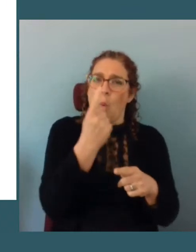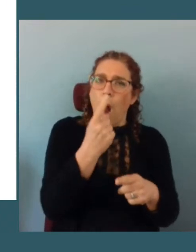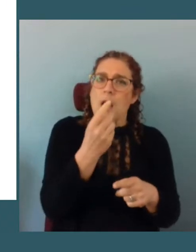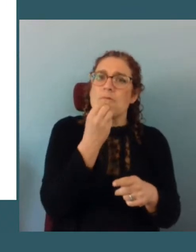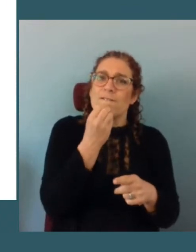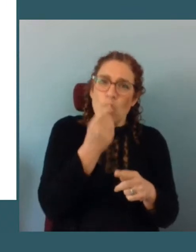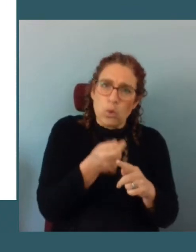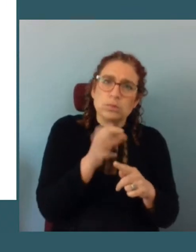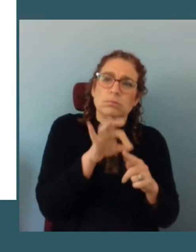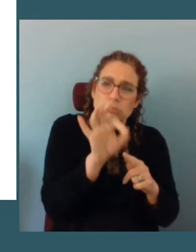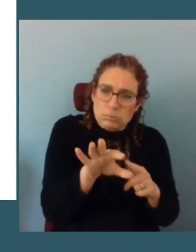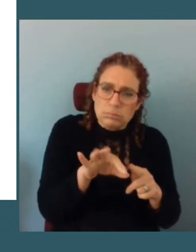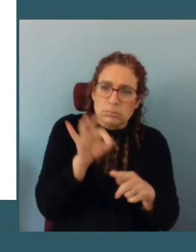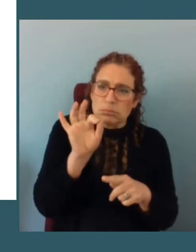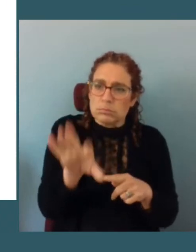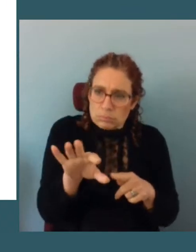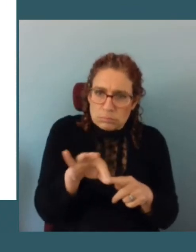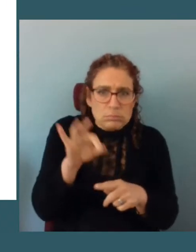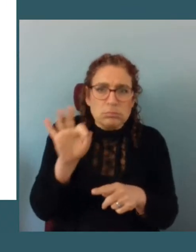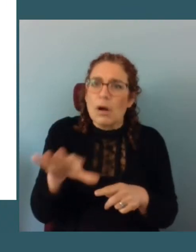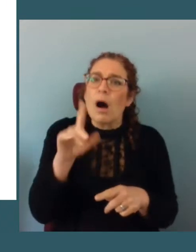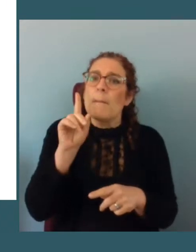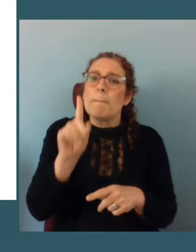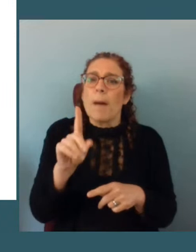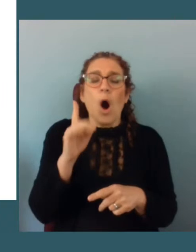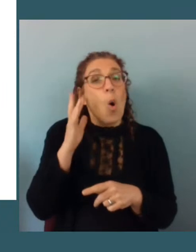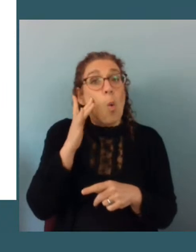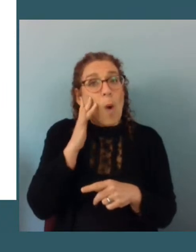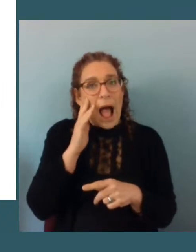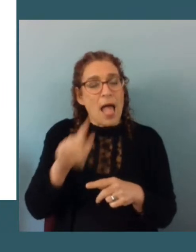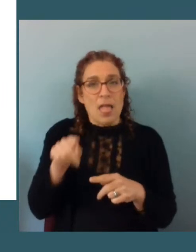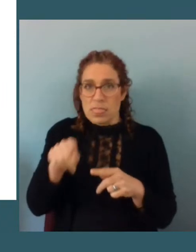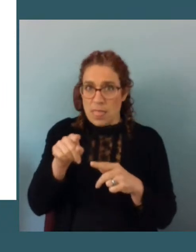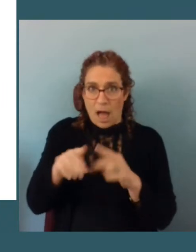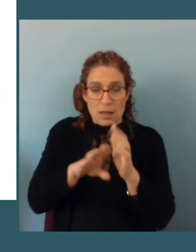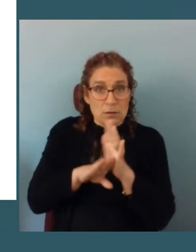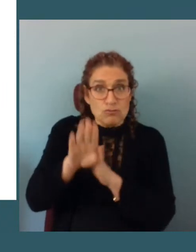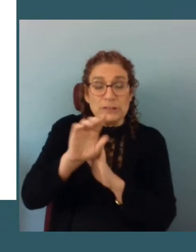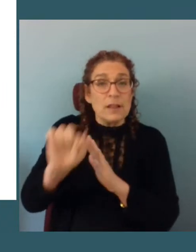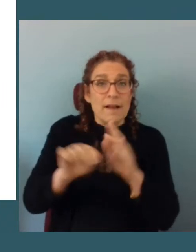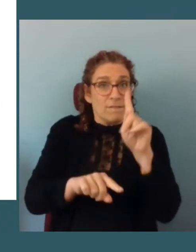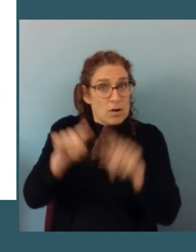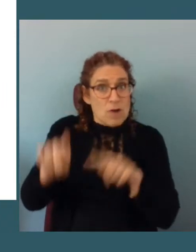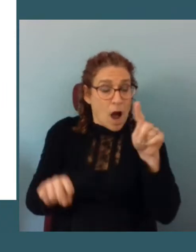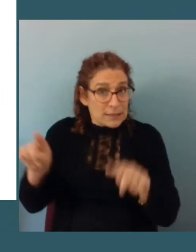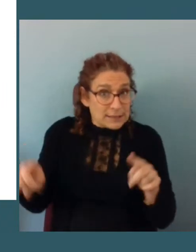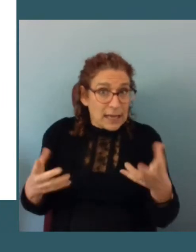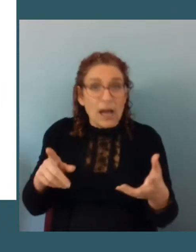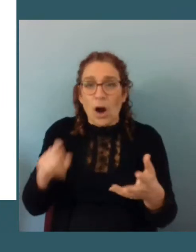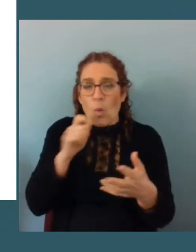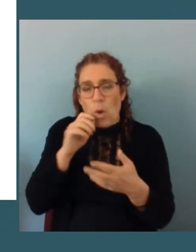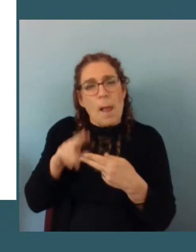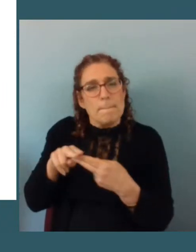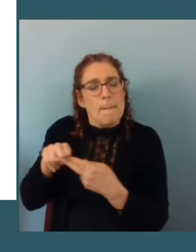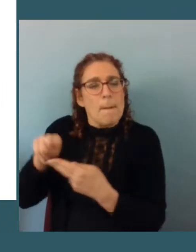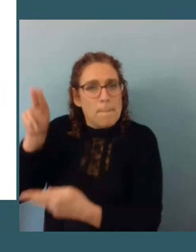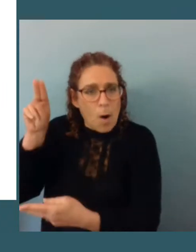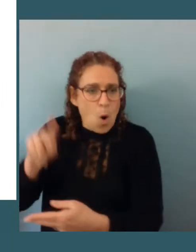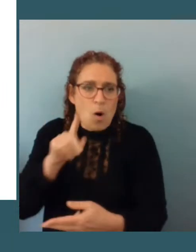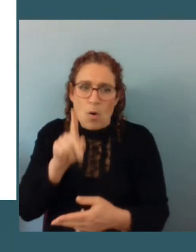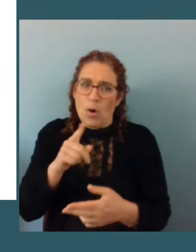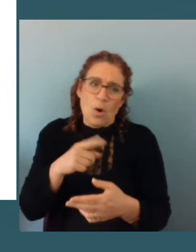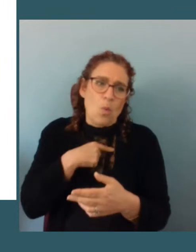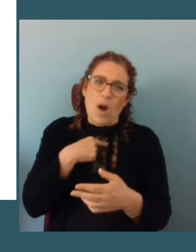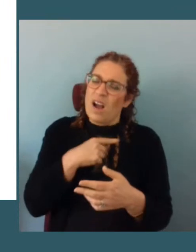as infant starts to increase their variety, to start to include more. But we would advise doing kind of food and symptom diaries